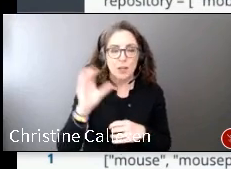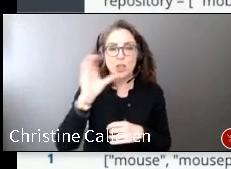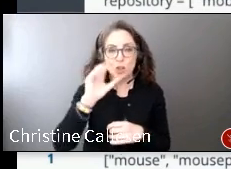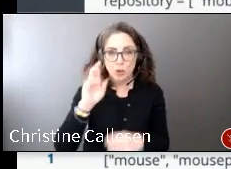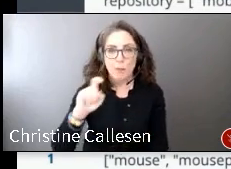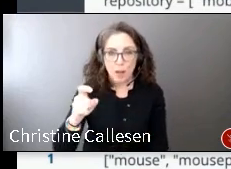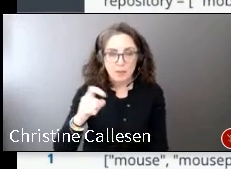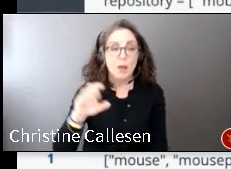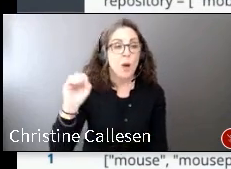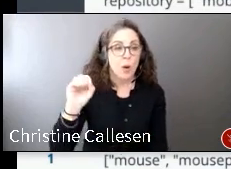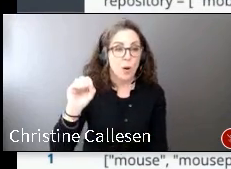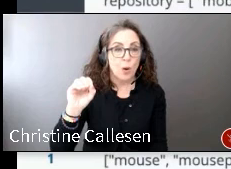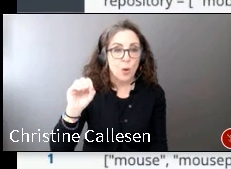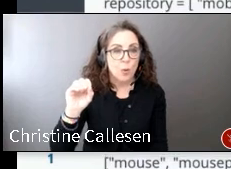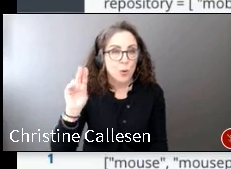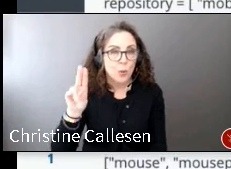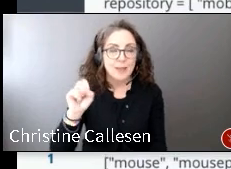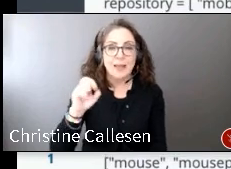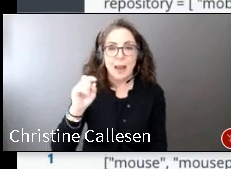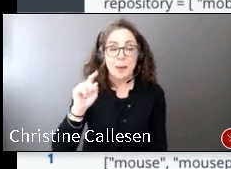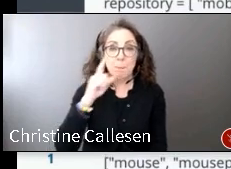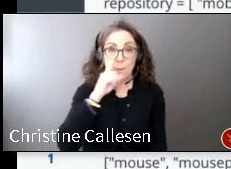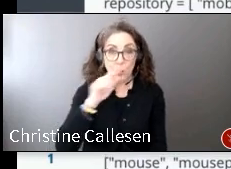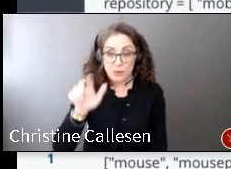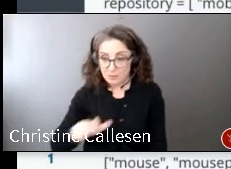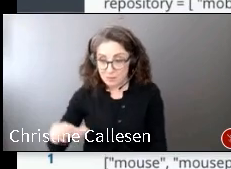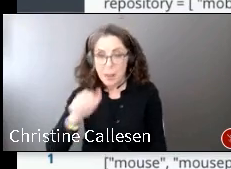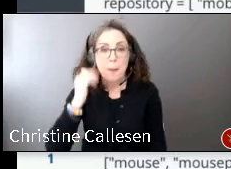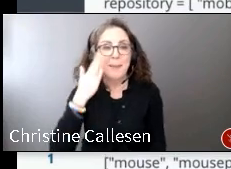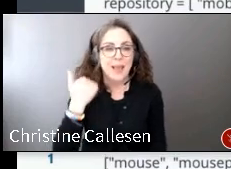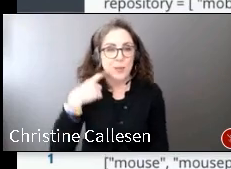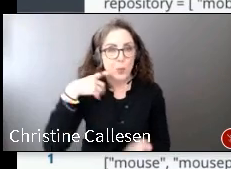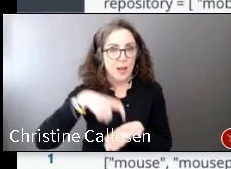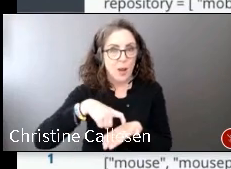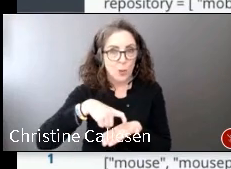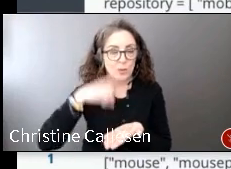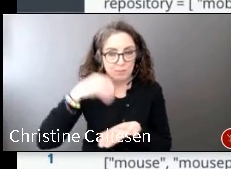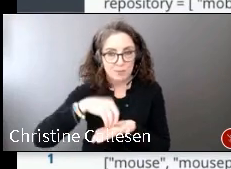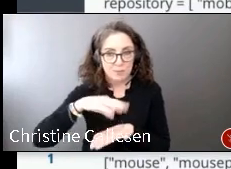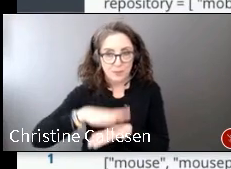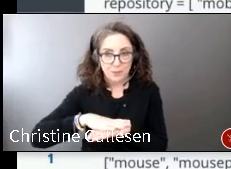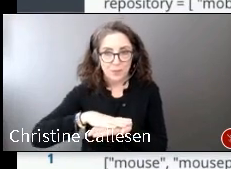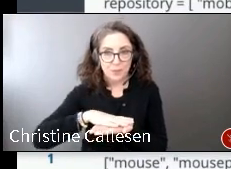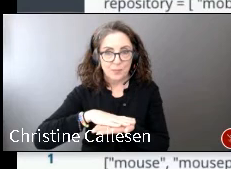MUOUS, and mouse. So that makes sense because we note down that